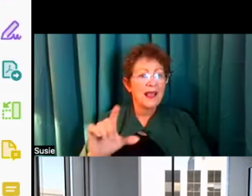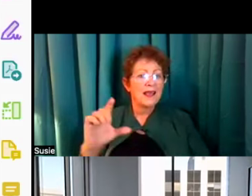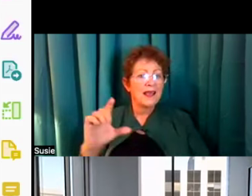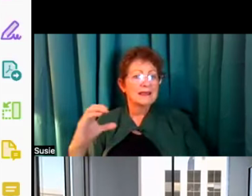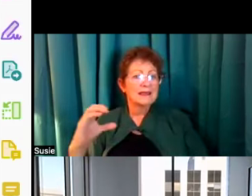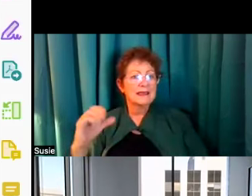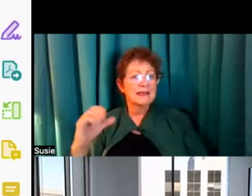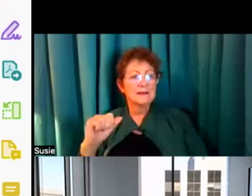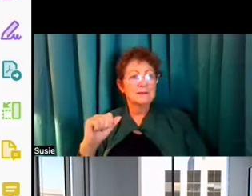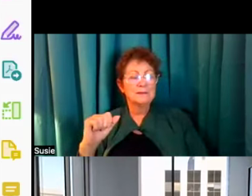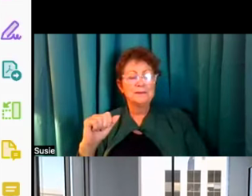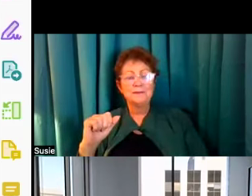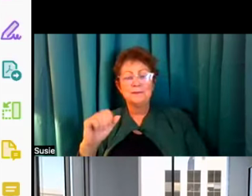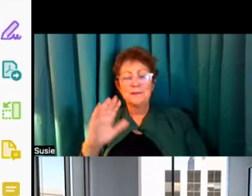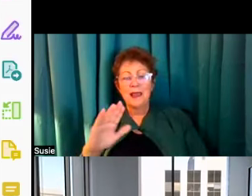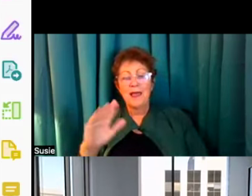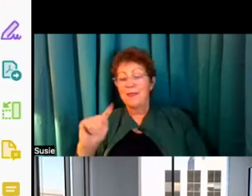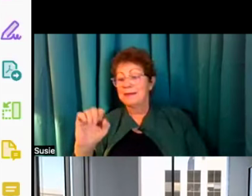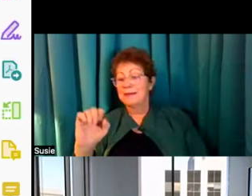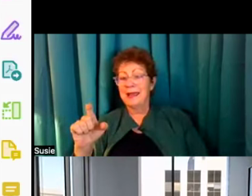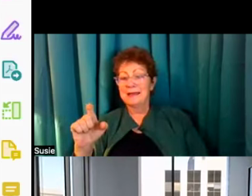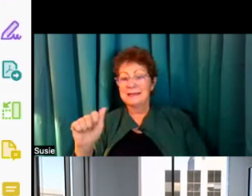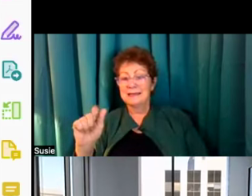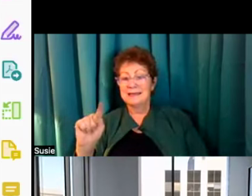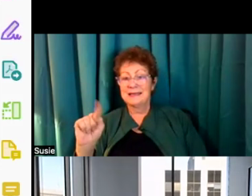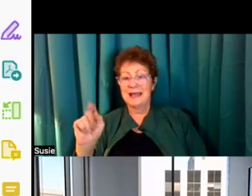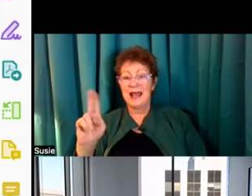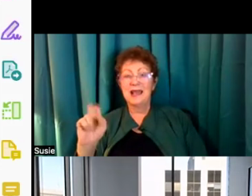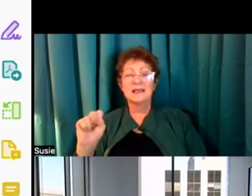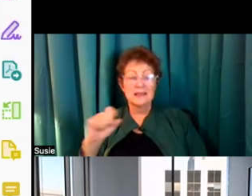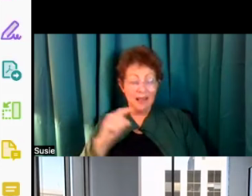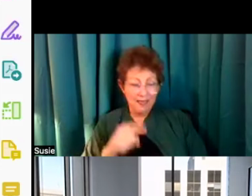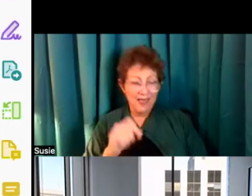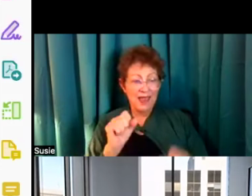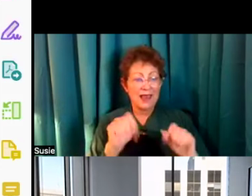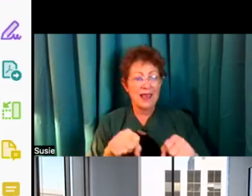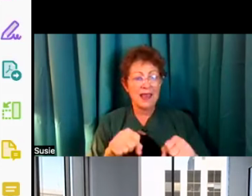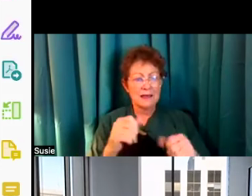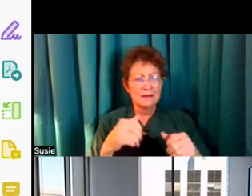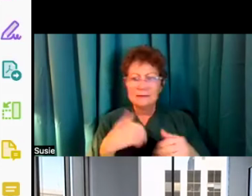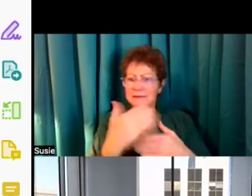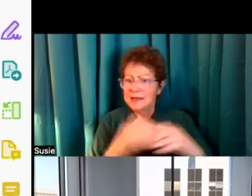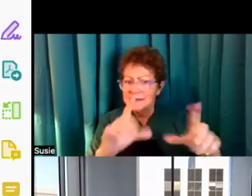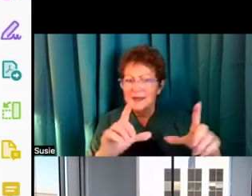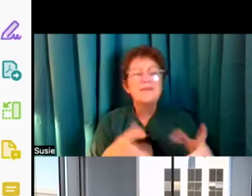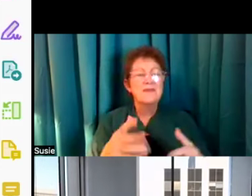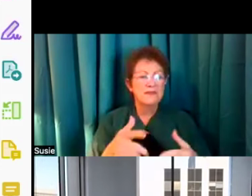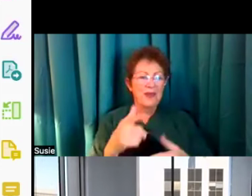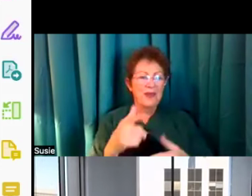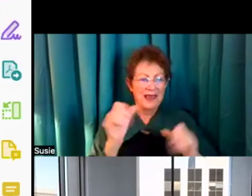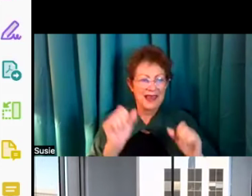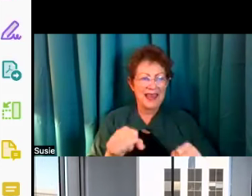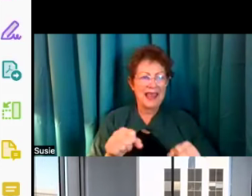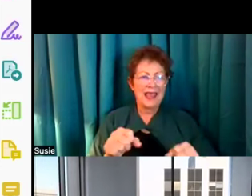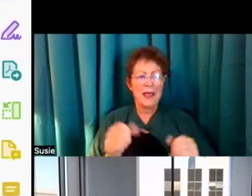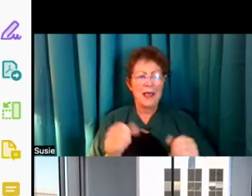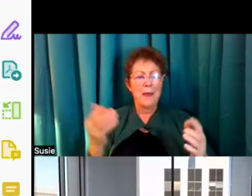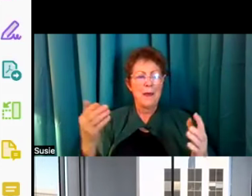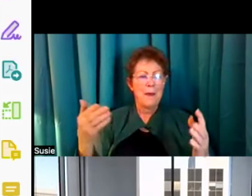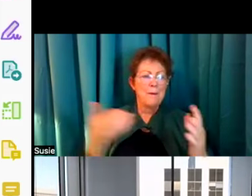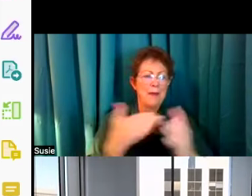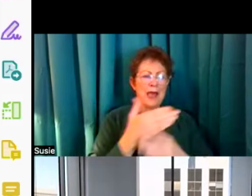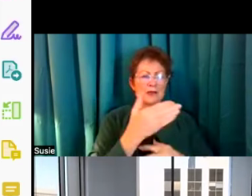of LLCs is their tax status. They can be, can we go to the next slide? They can be pass-through